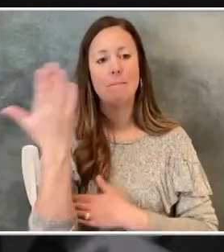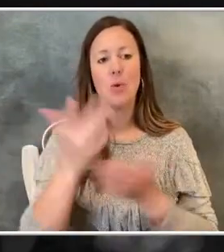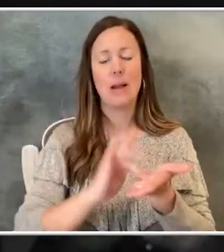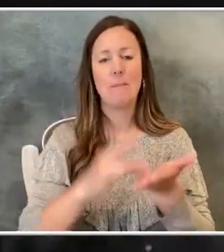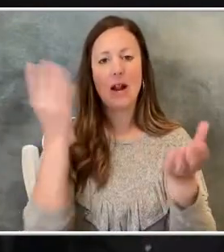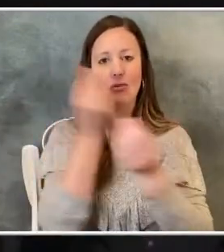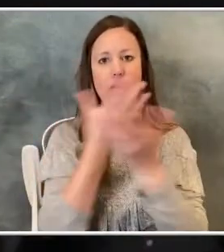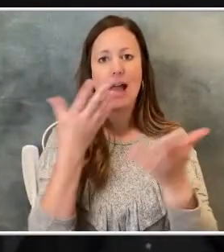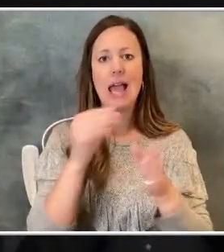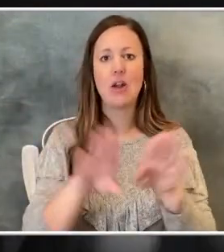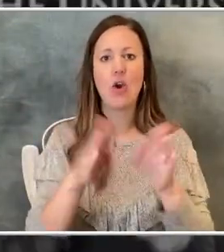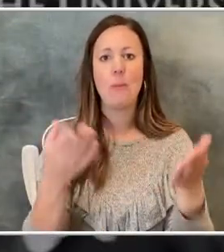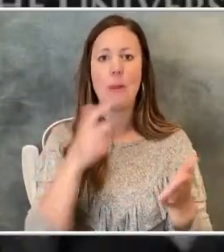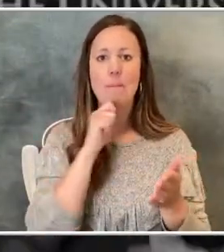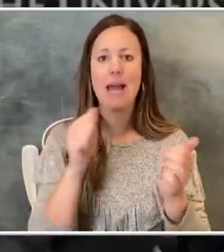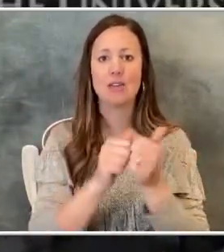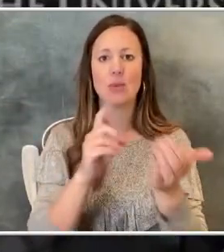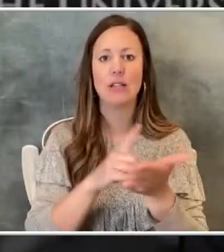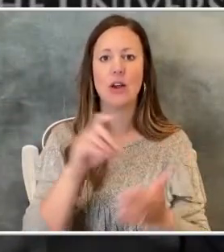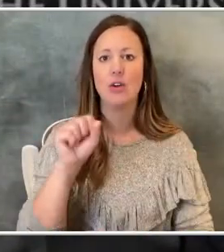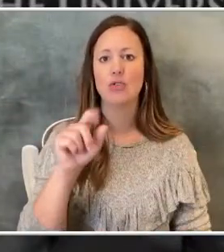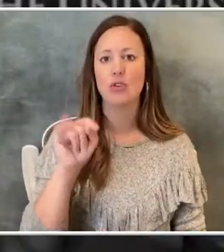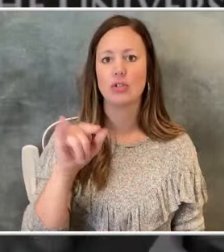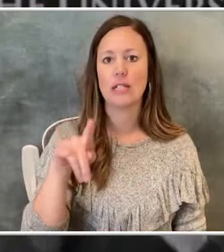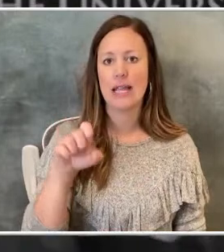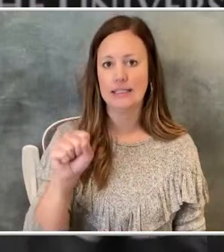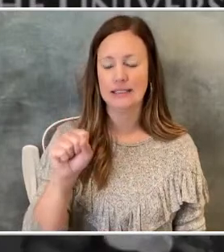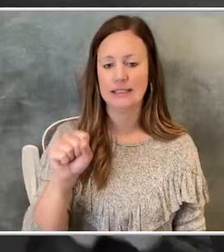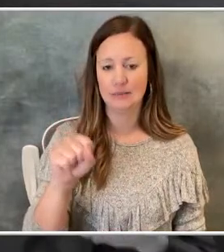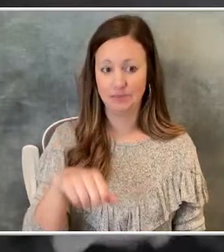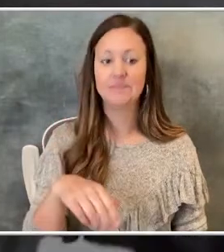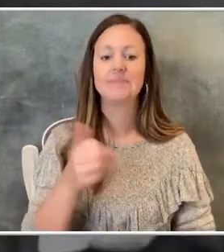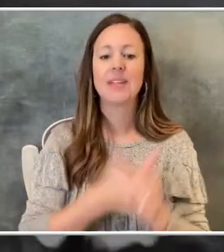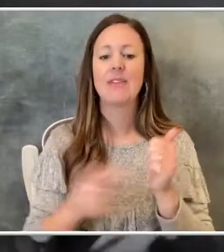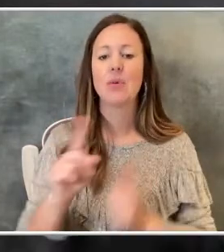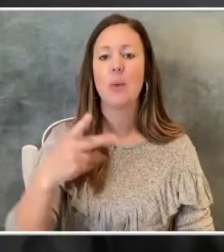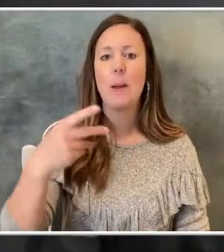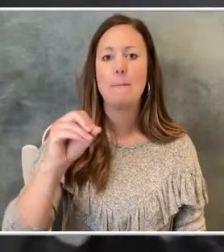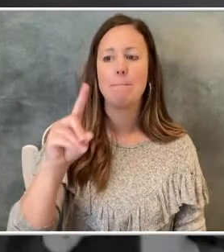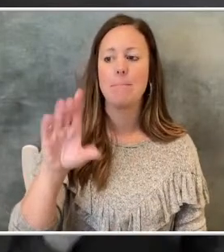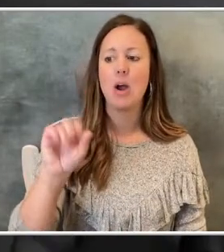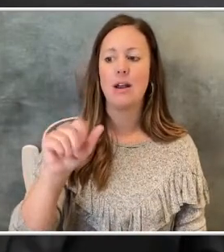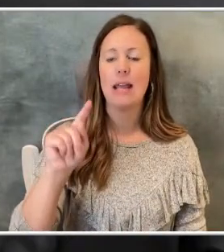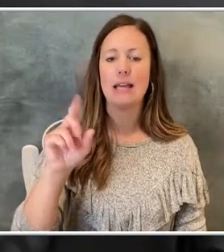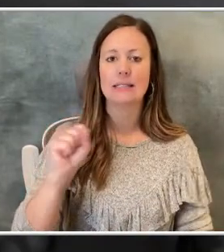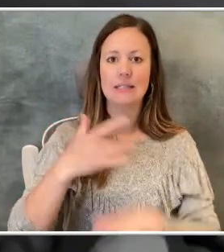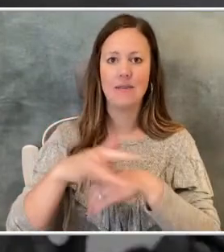Mics with Dr. Stites podcast. Now, everywhere podcasts are available.